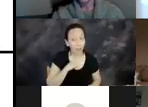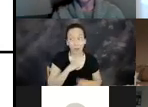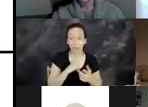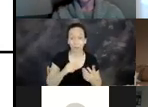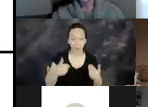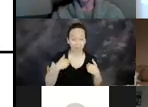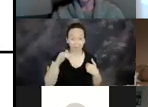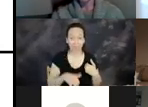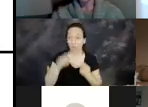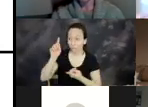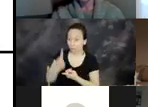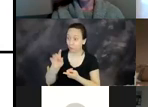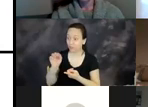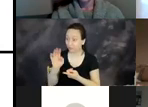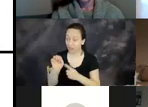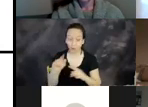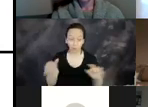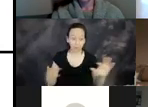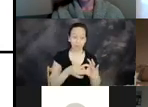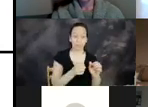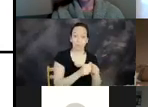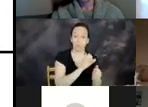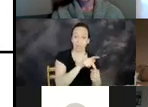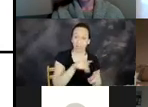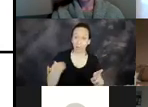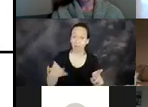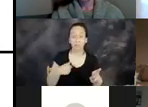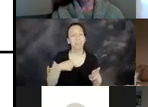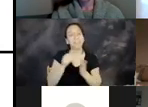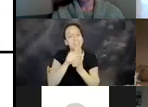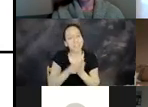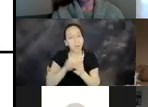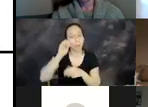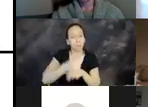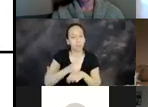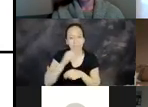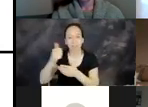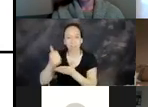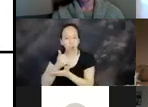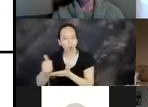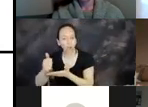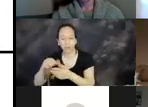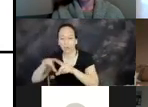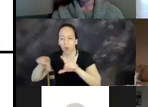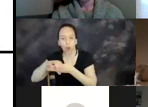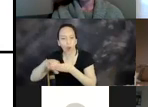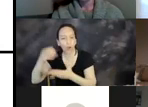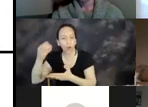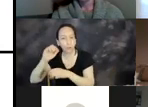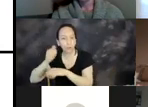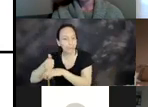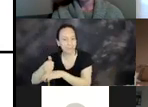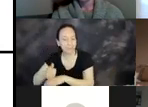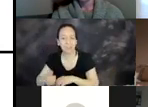fare programs will be easier. Since it's an account-based system versus a card-based system, you'll be able to, for example, go